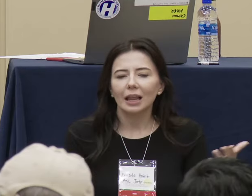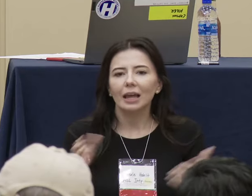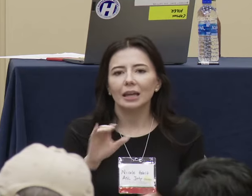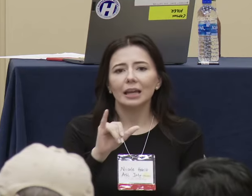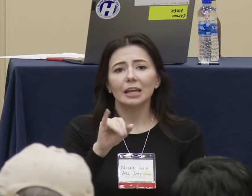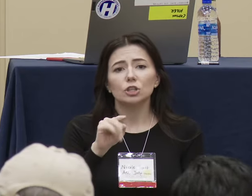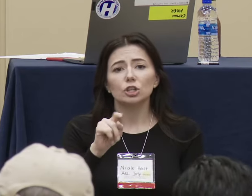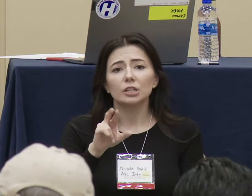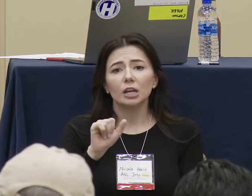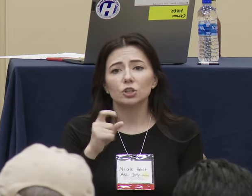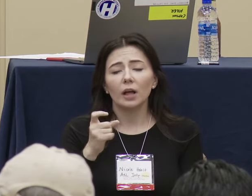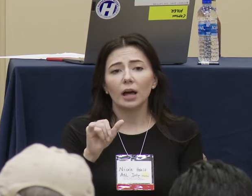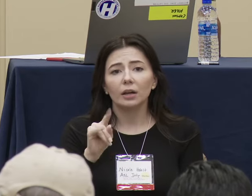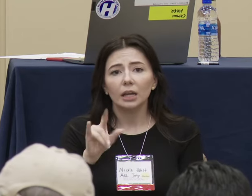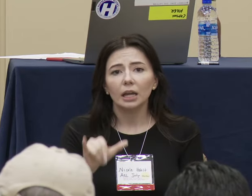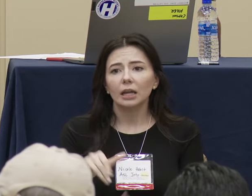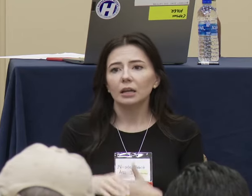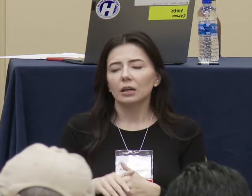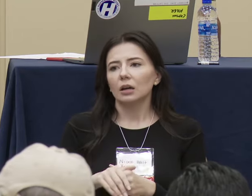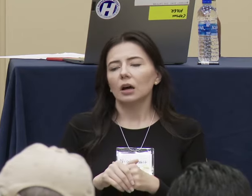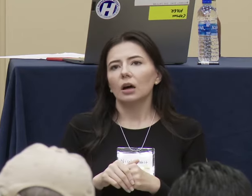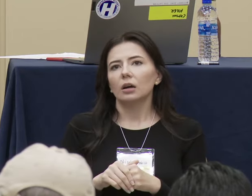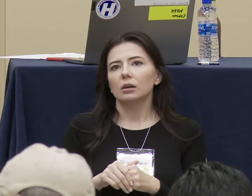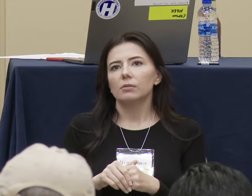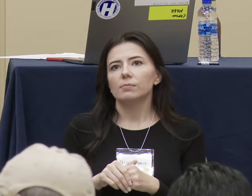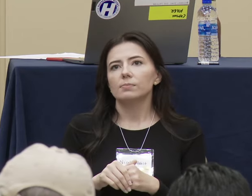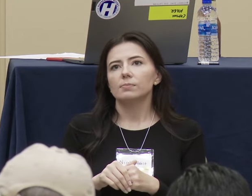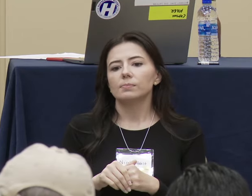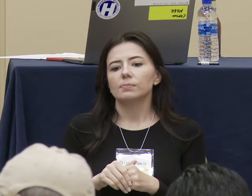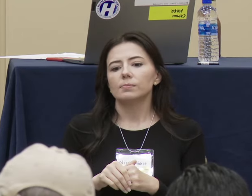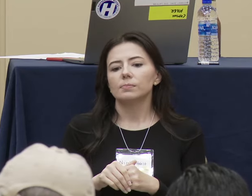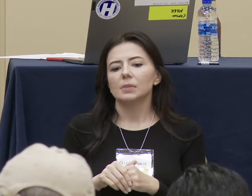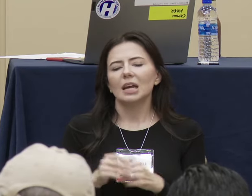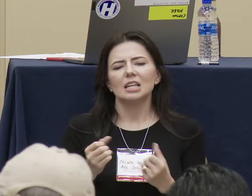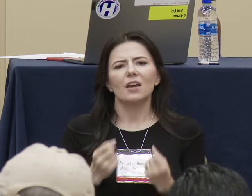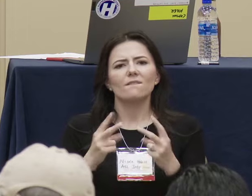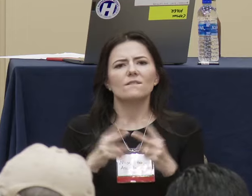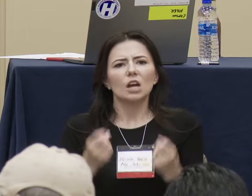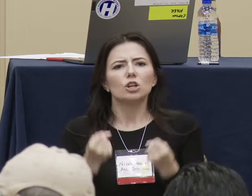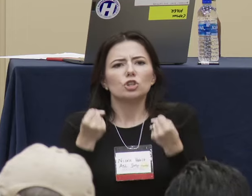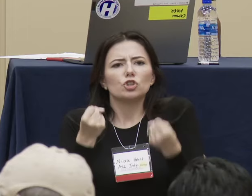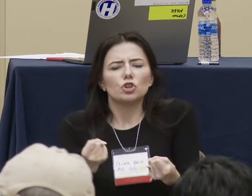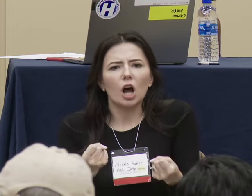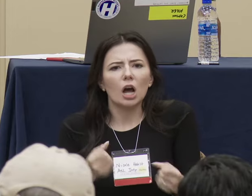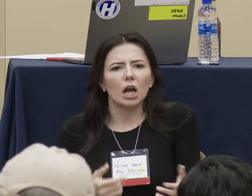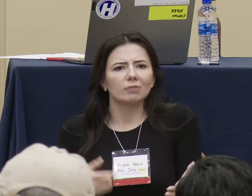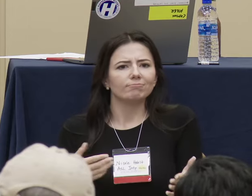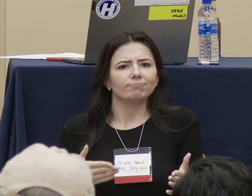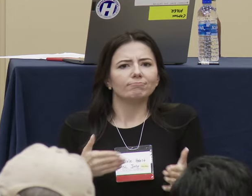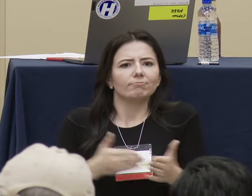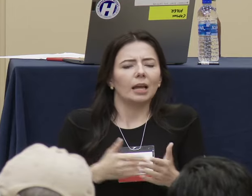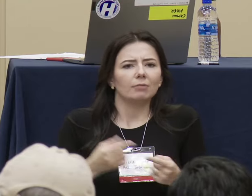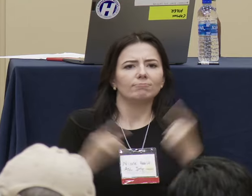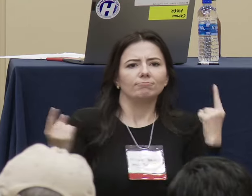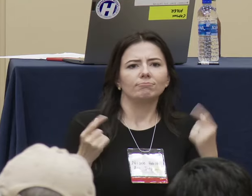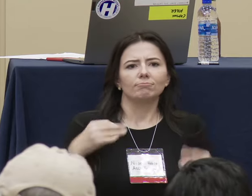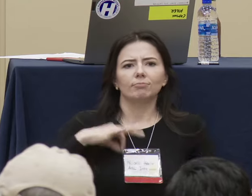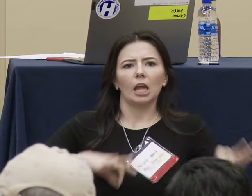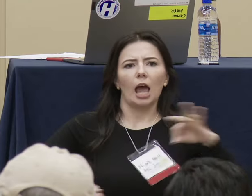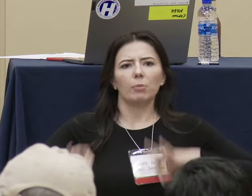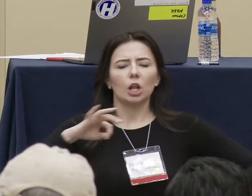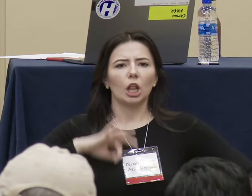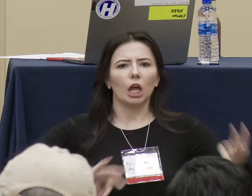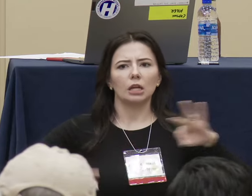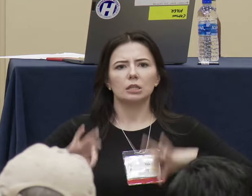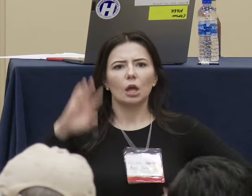intersectionality, cross-movement solidarity, and is a very strong anti-capitalist politic